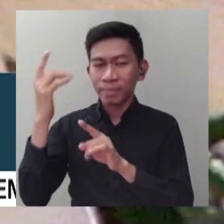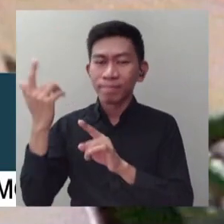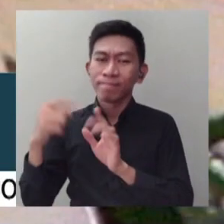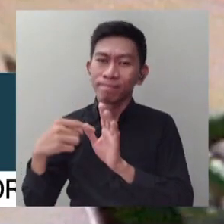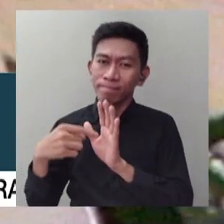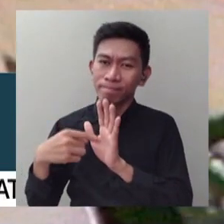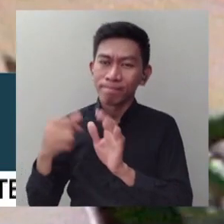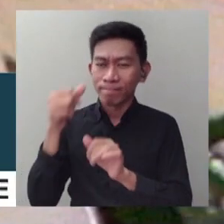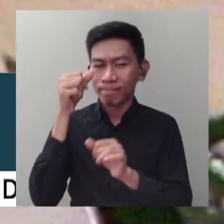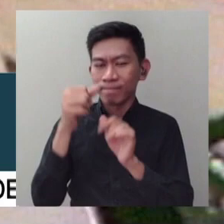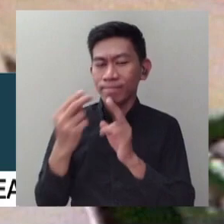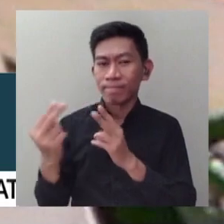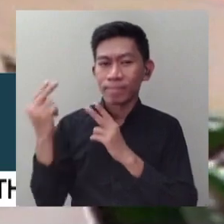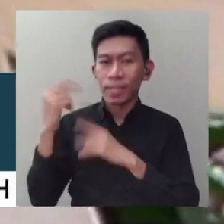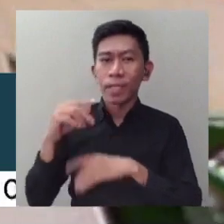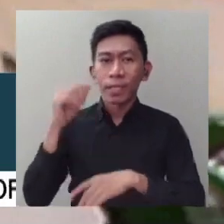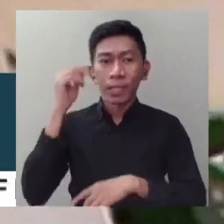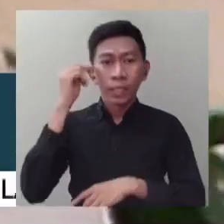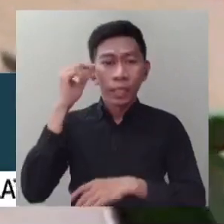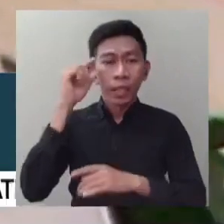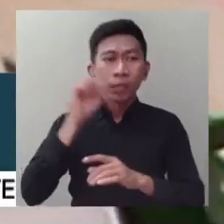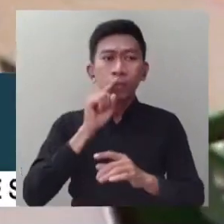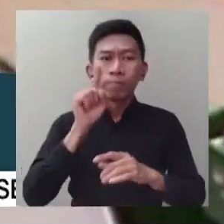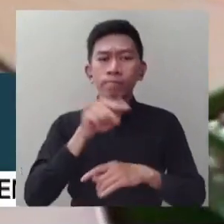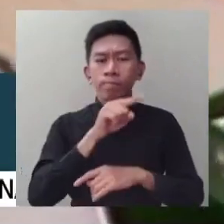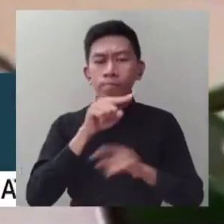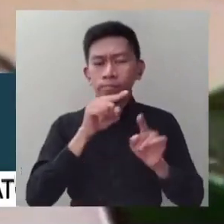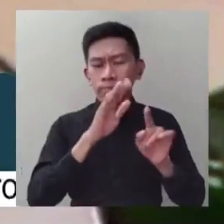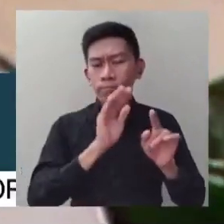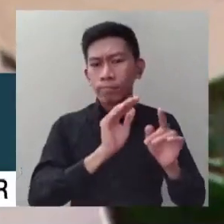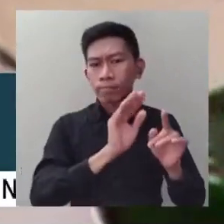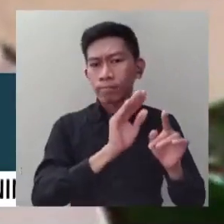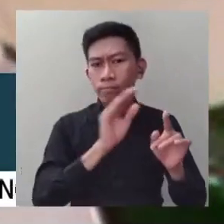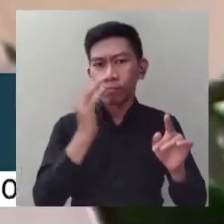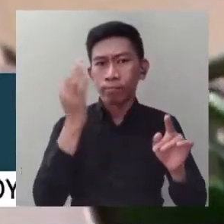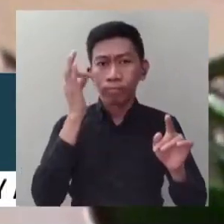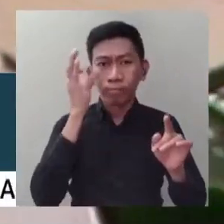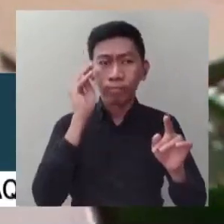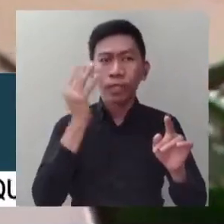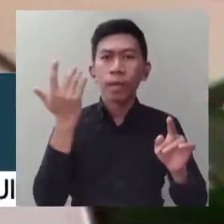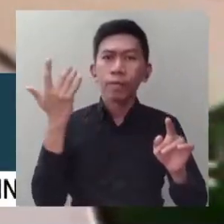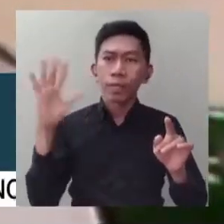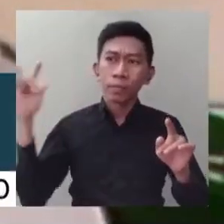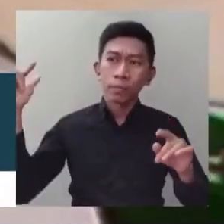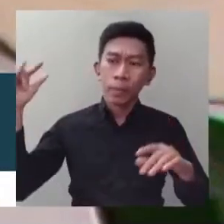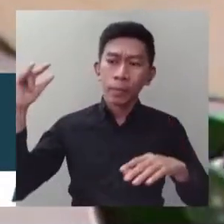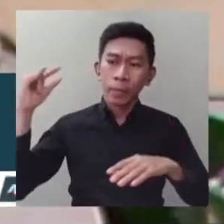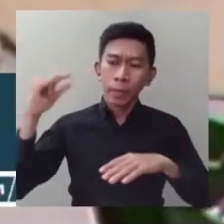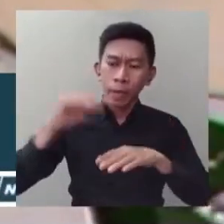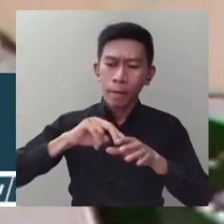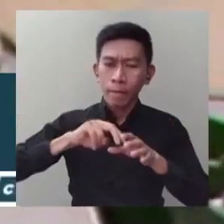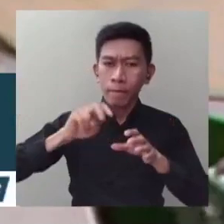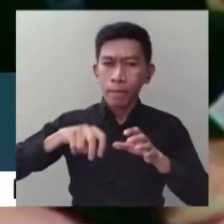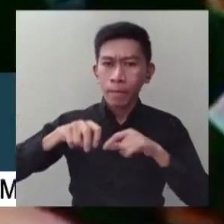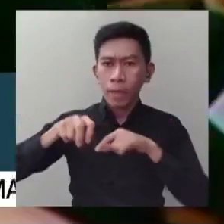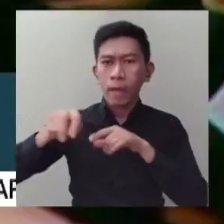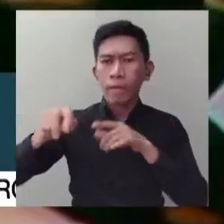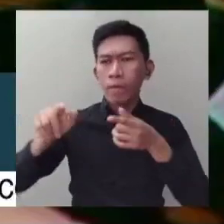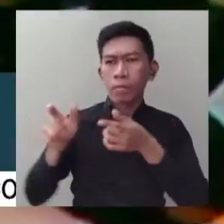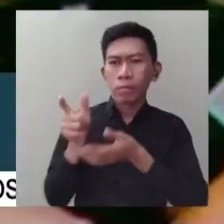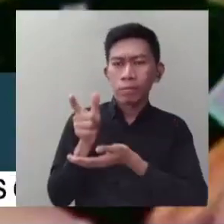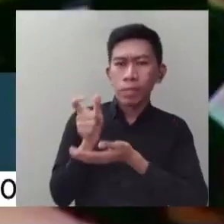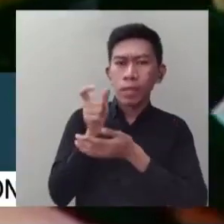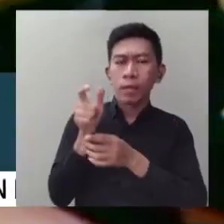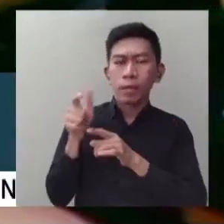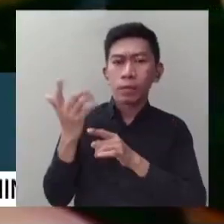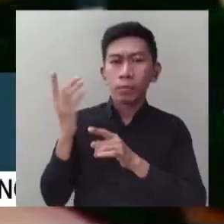dictator Ferdinand Marcos Sr., was assassinated upon arriving in Manila from the U.S. 40 years ago. His death sparked public